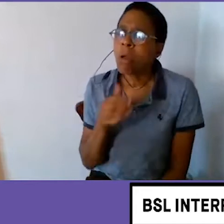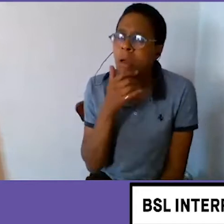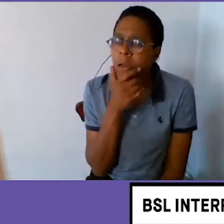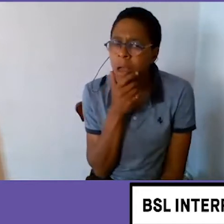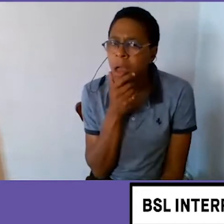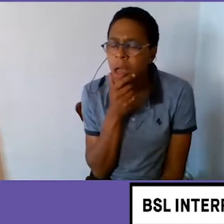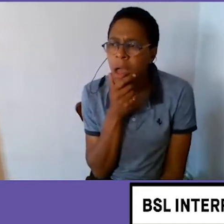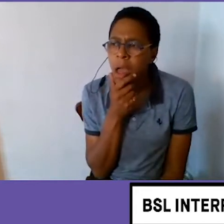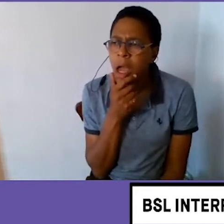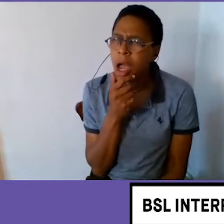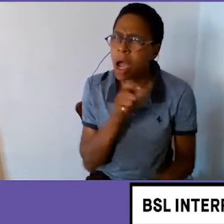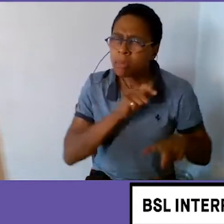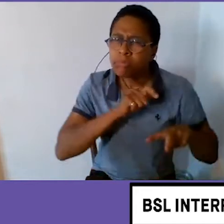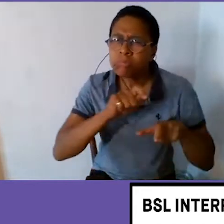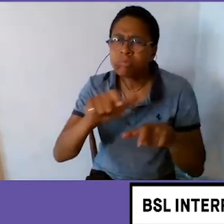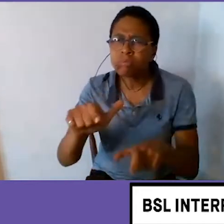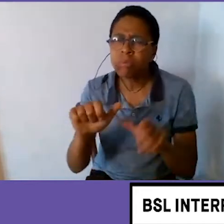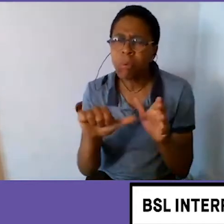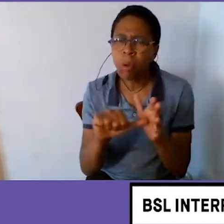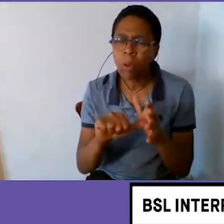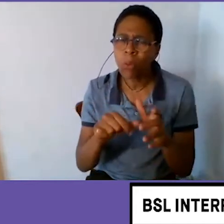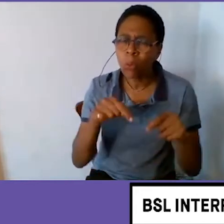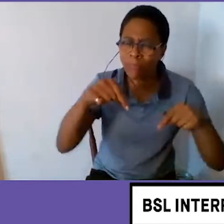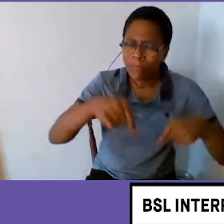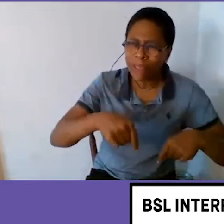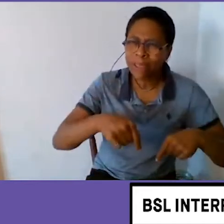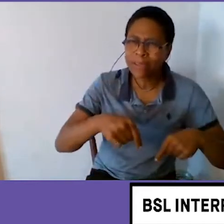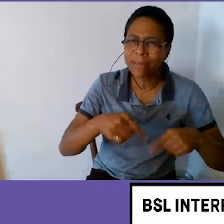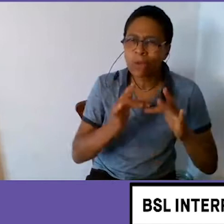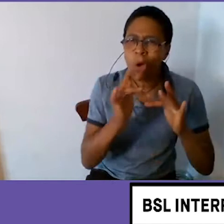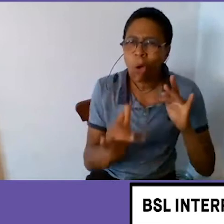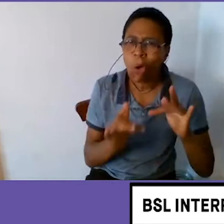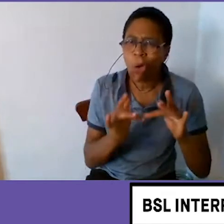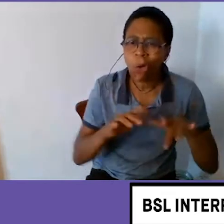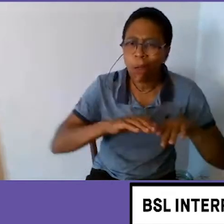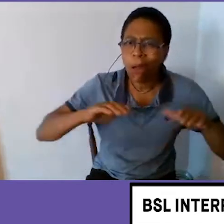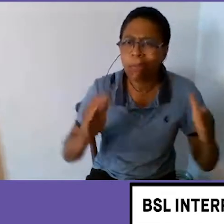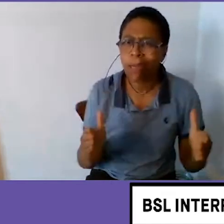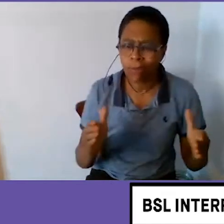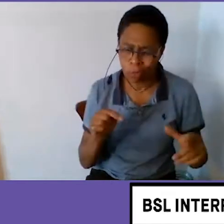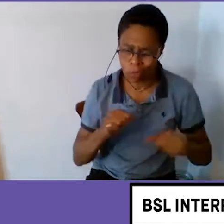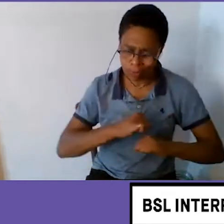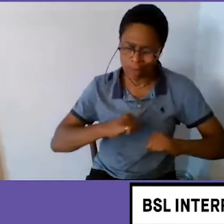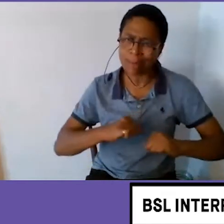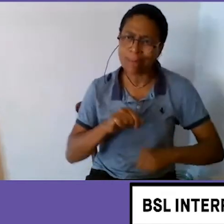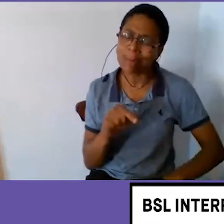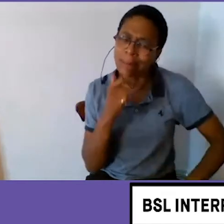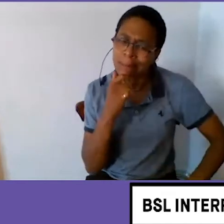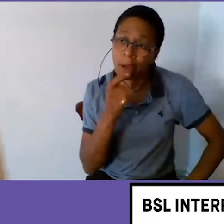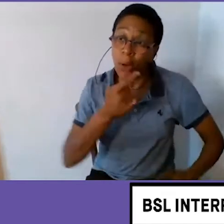consistent problem with these online platforms, is that we've become so accustomed to them now, and we're so expectant